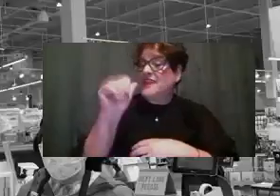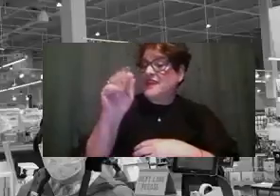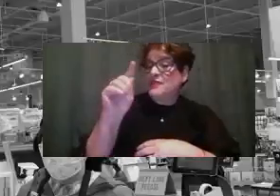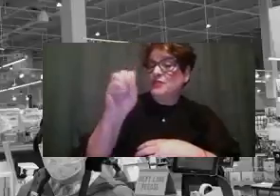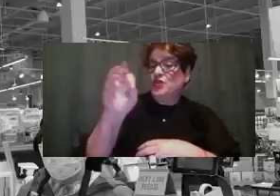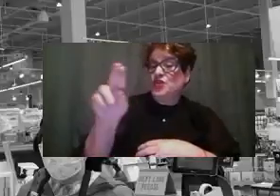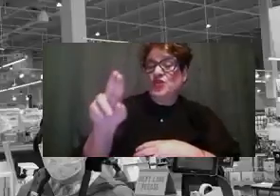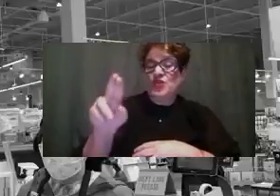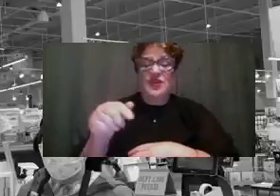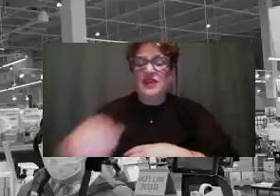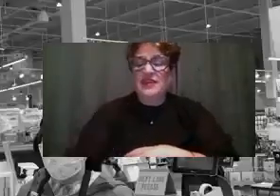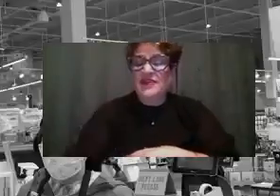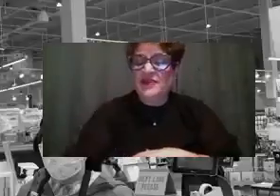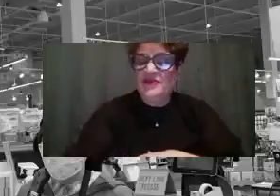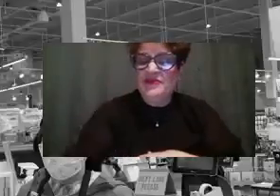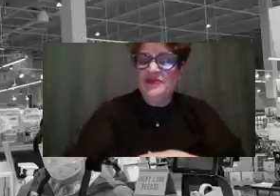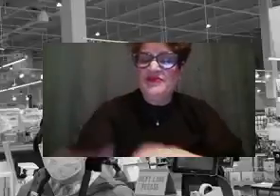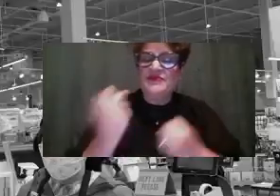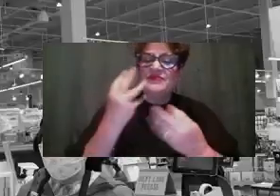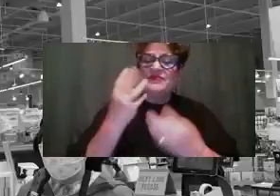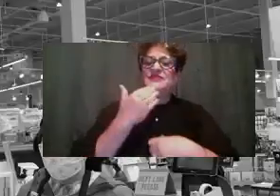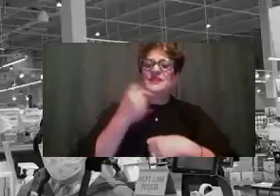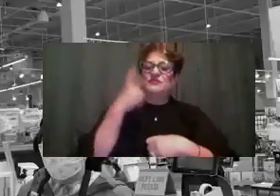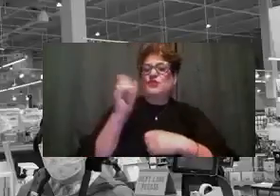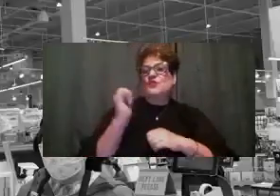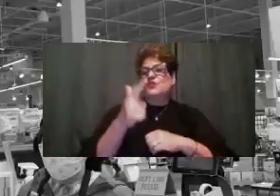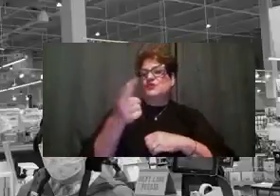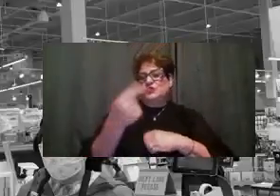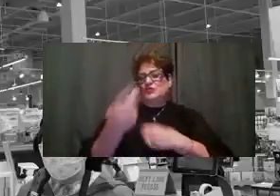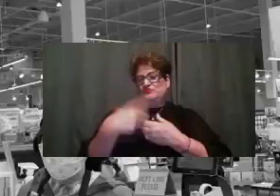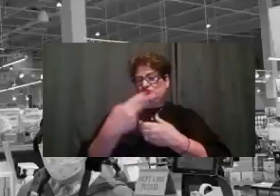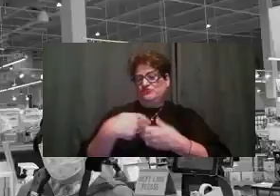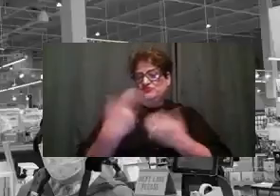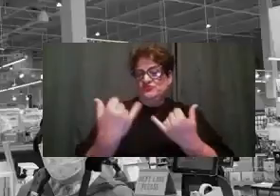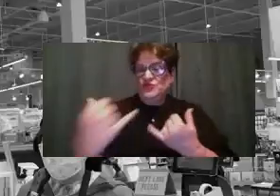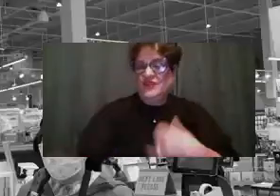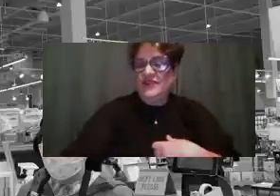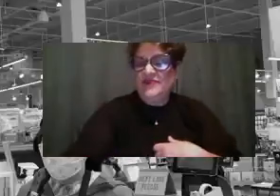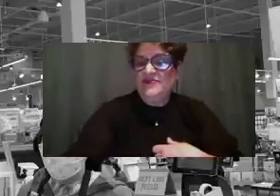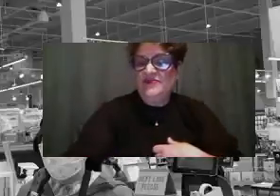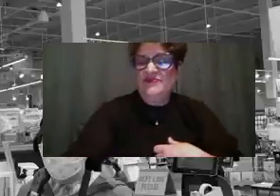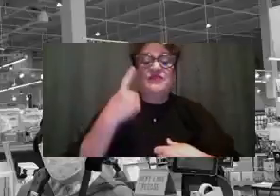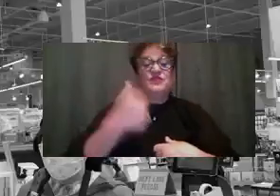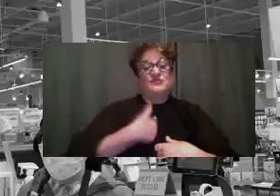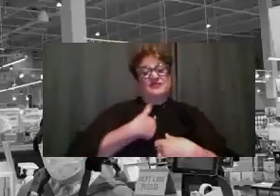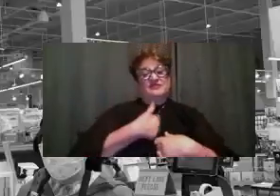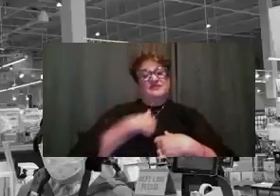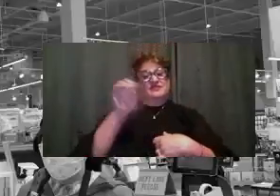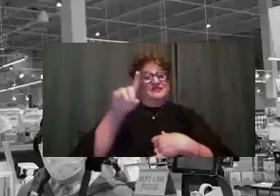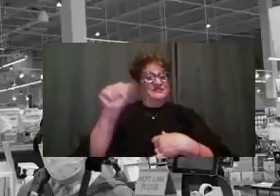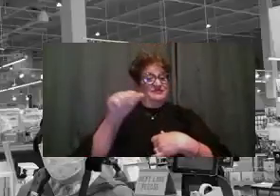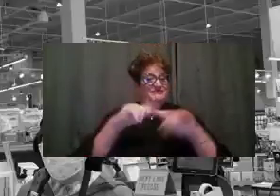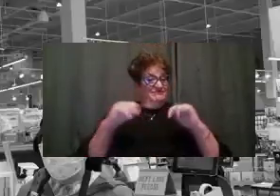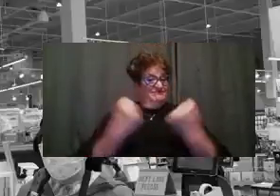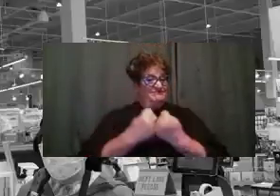Lindy, and thank you to all of you for attending today. On behalf of myself and the Disability Thrive team, we are glad to